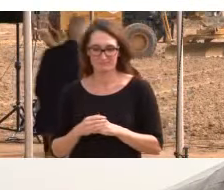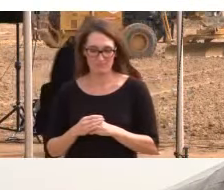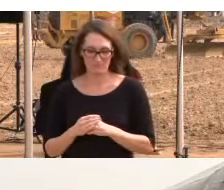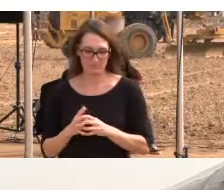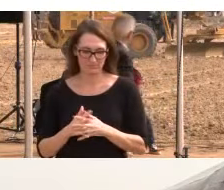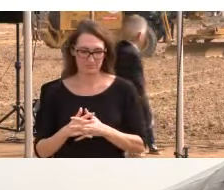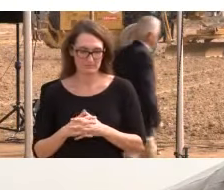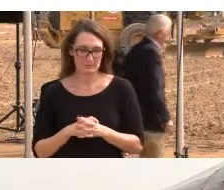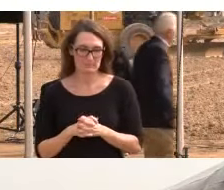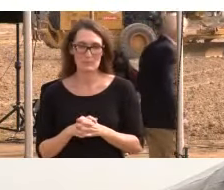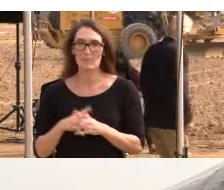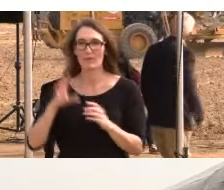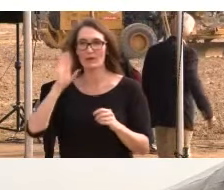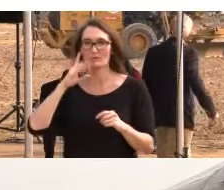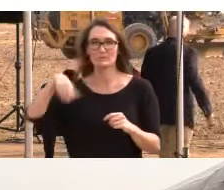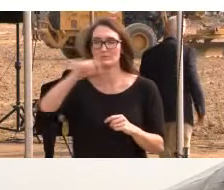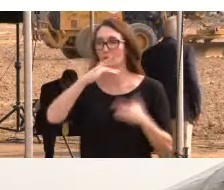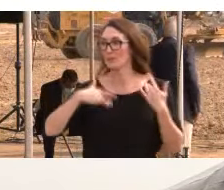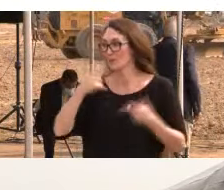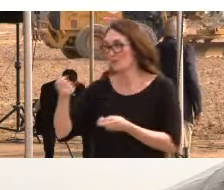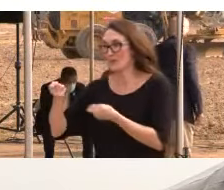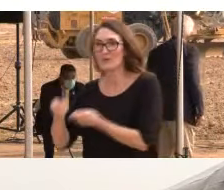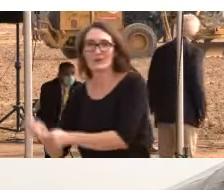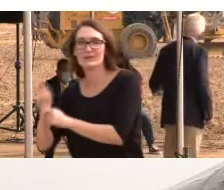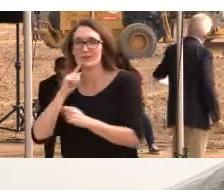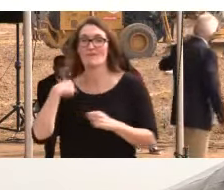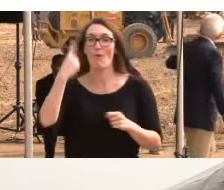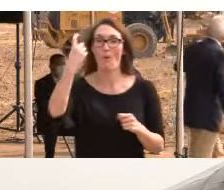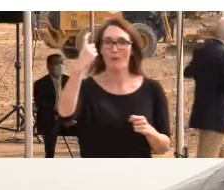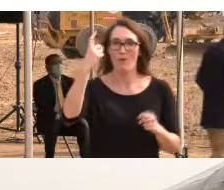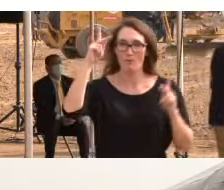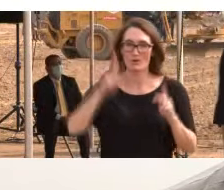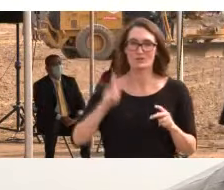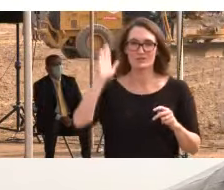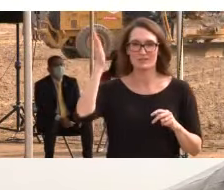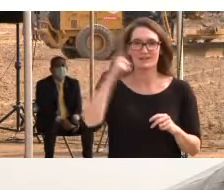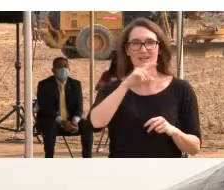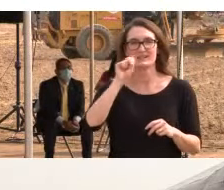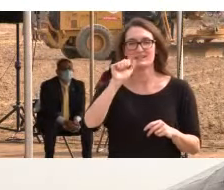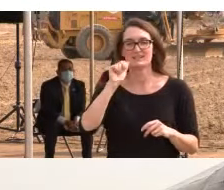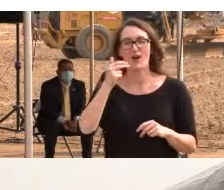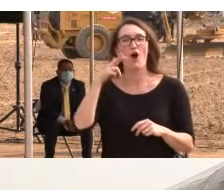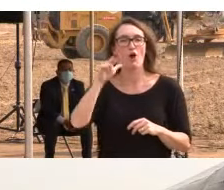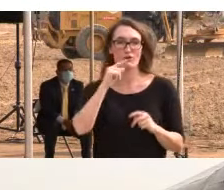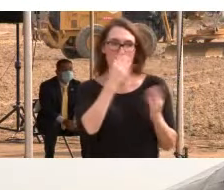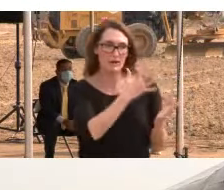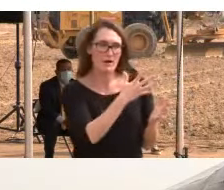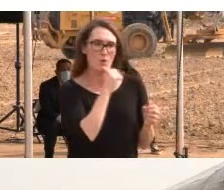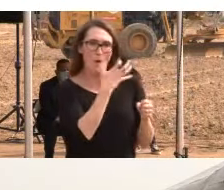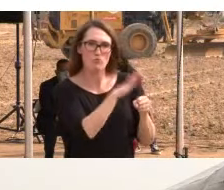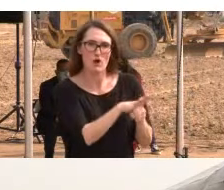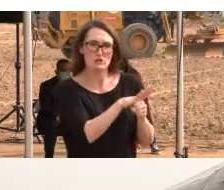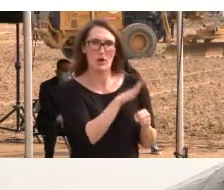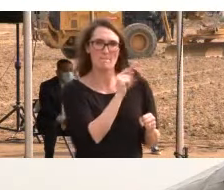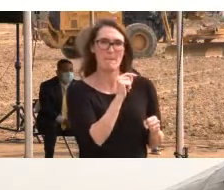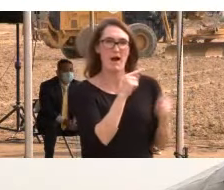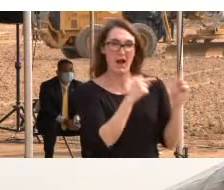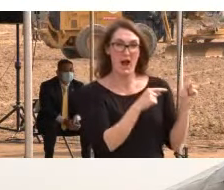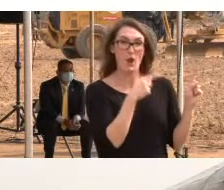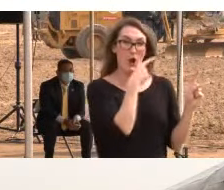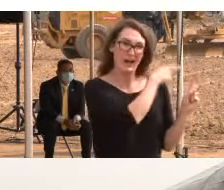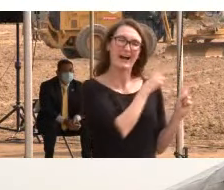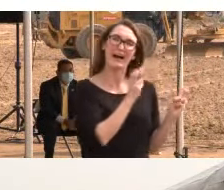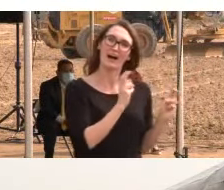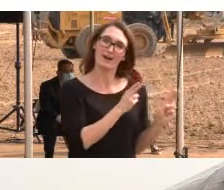know you're all excited about hitting those shovels. We have one more speaker, and Sahara, not to put any pressure on you, but you are between us and these shovels.